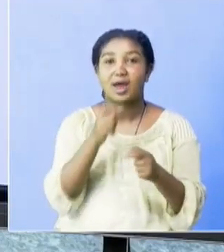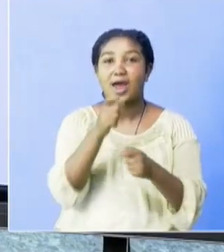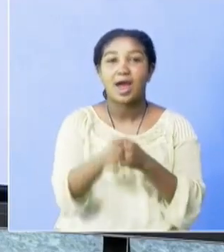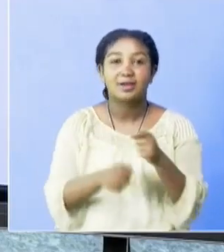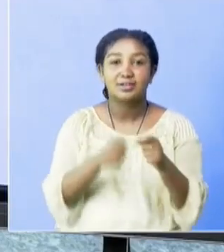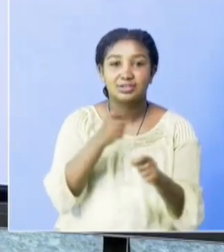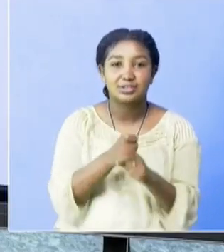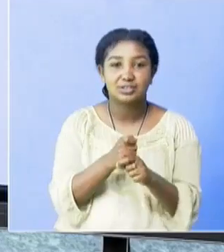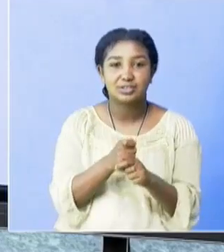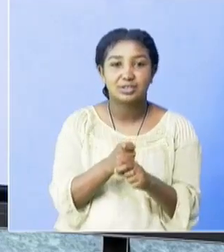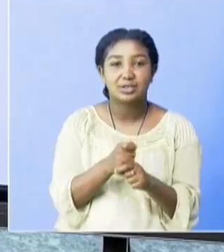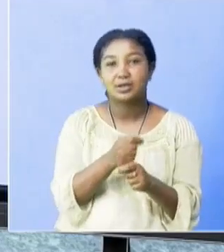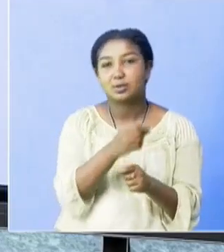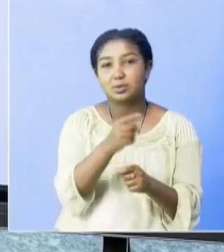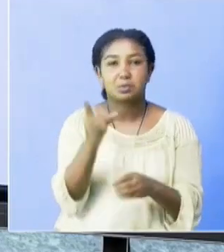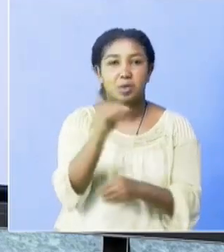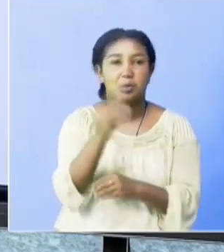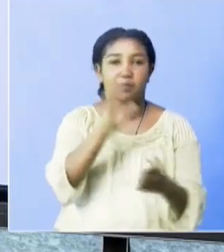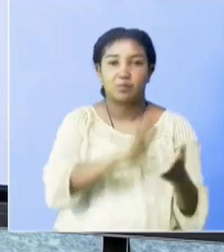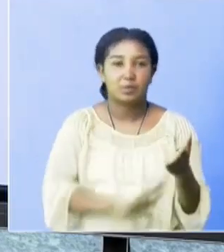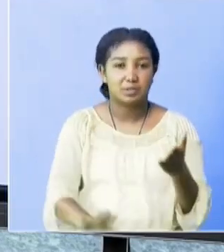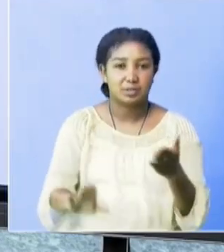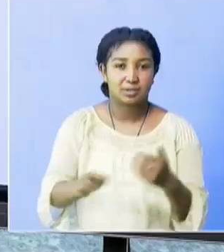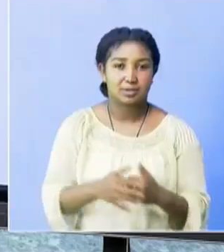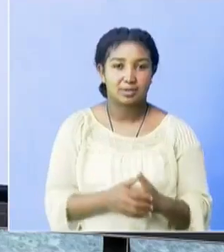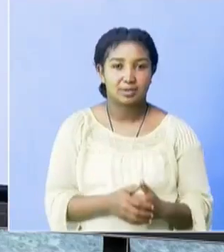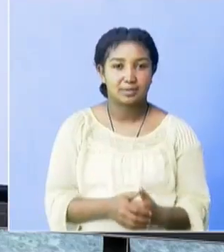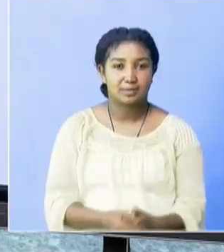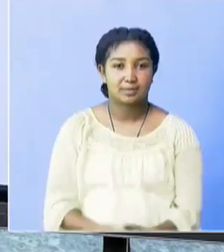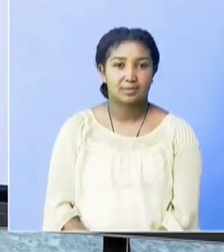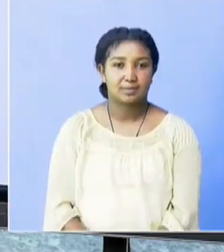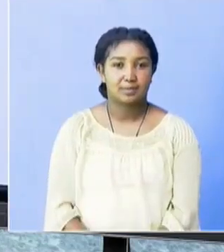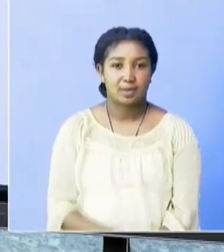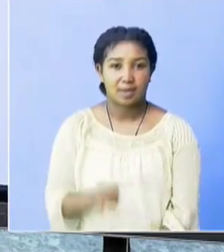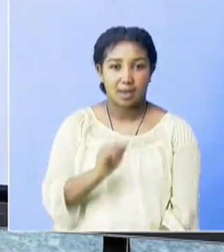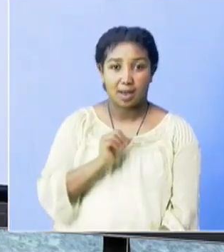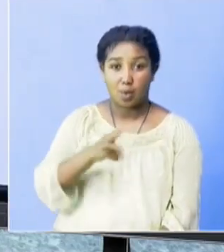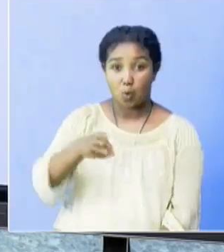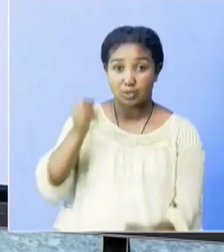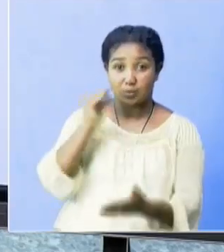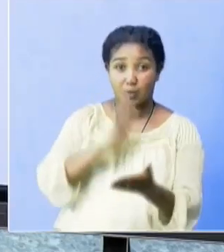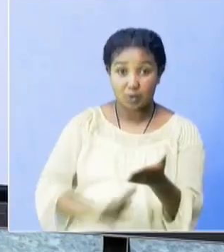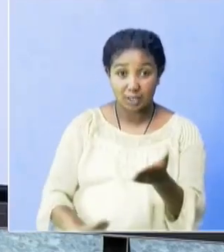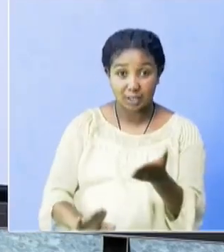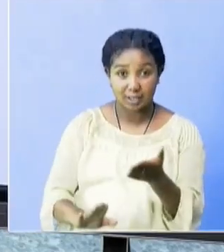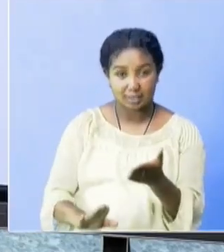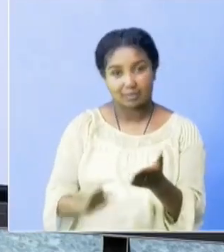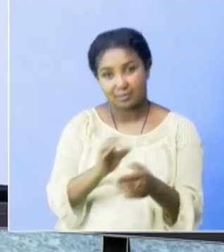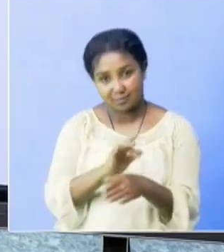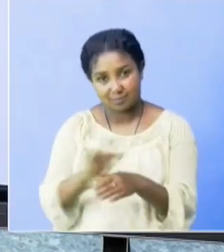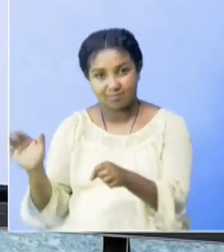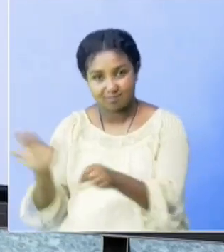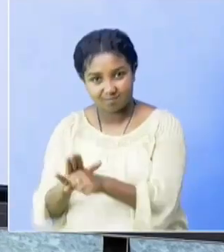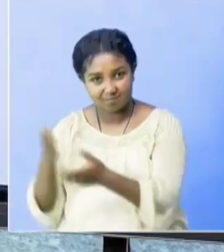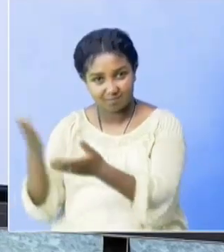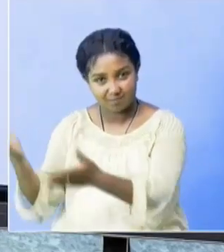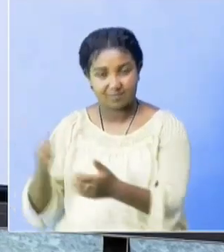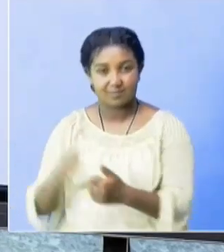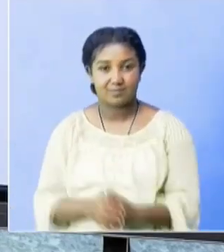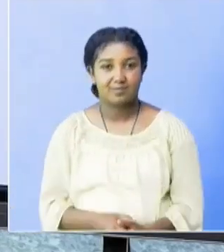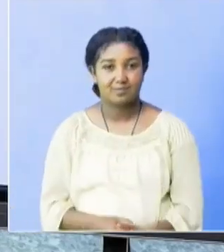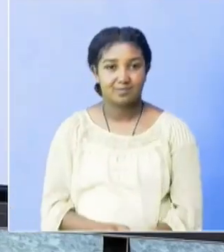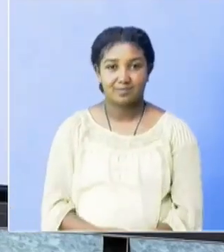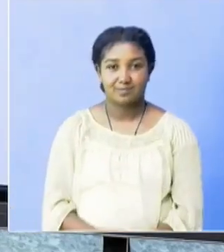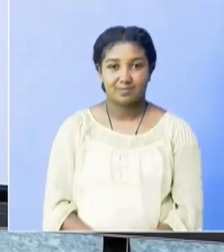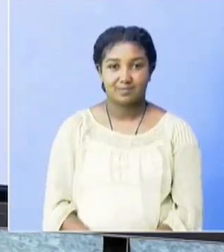age and also date of birth. I was born in fill the blanks.